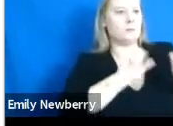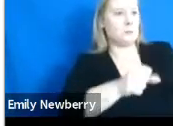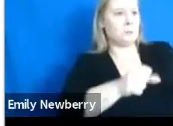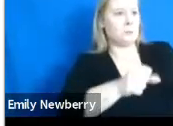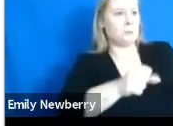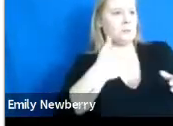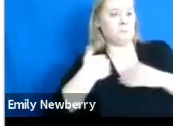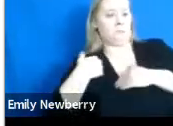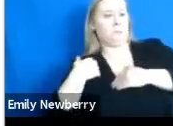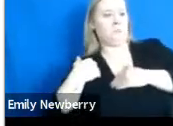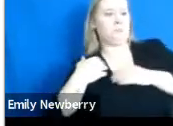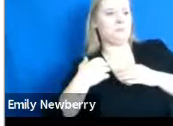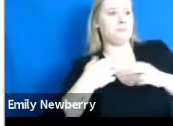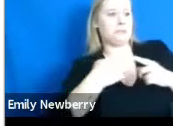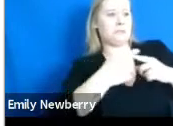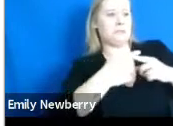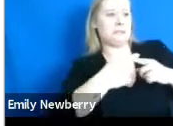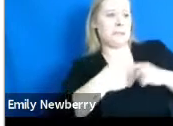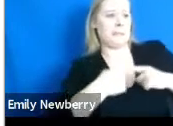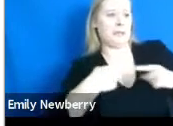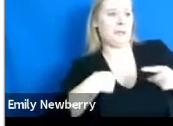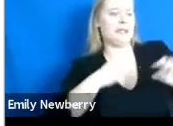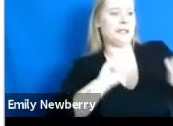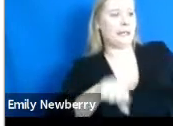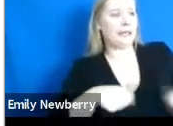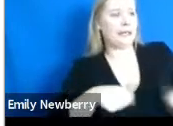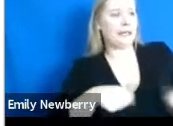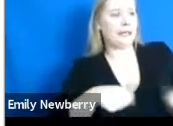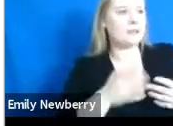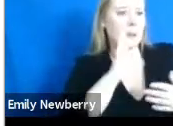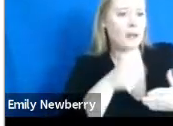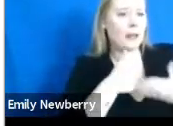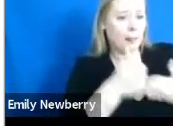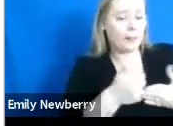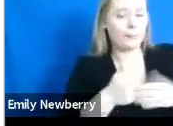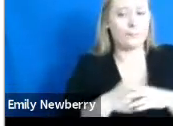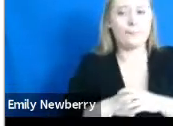them that there's entities out there that can actually help people.